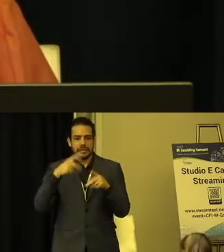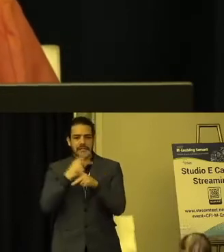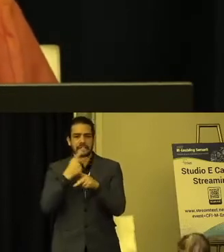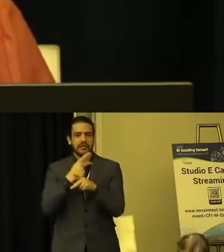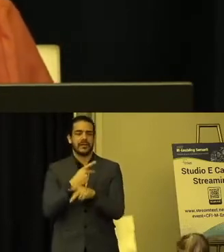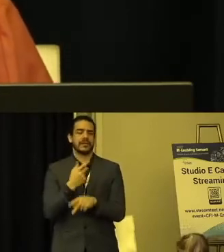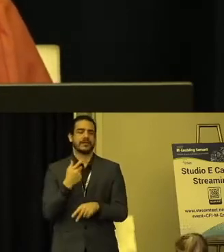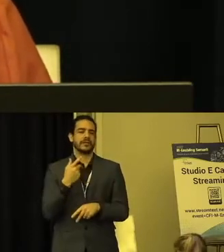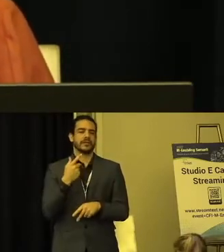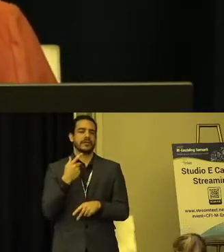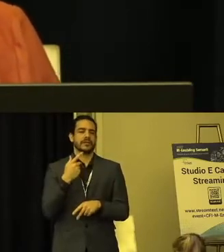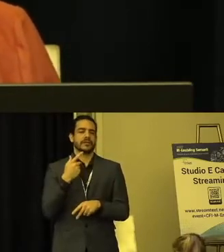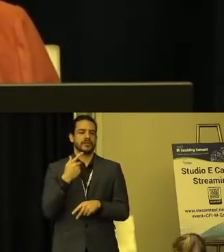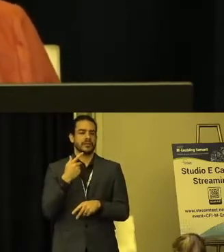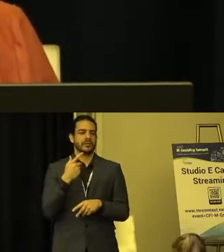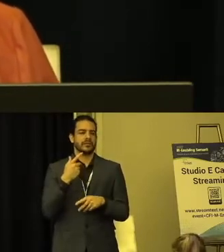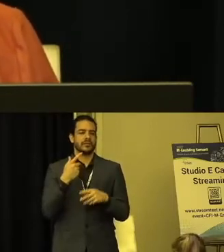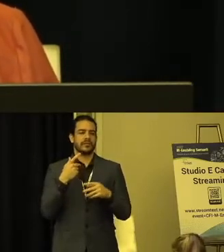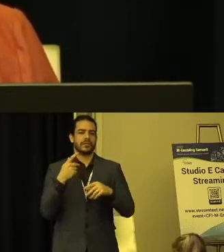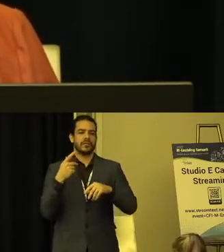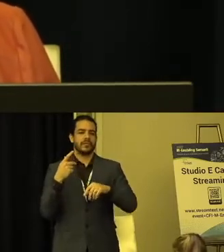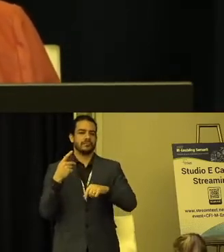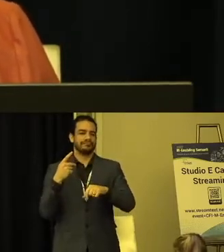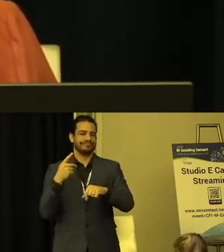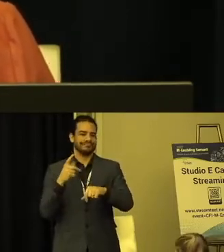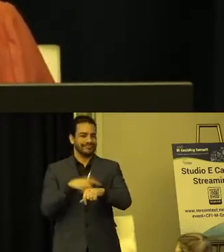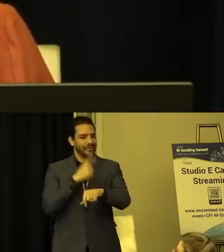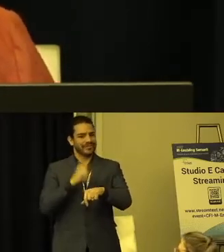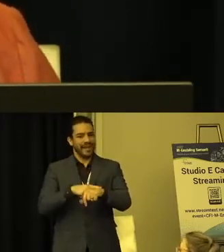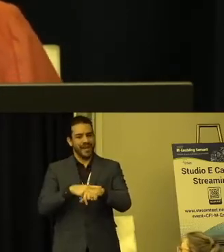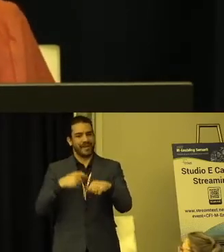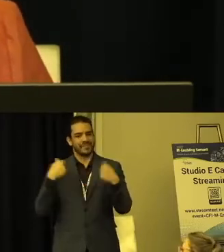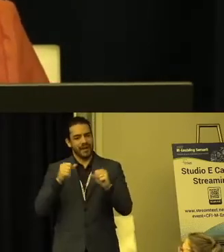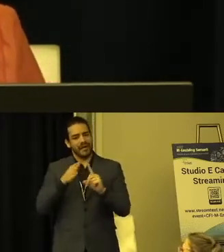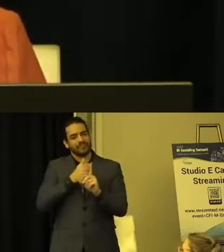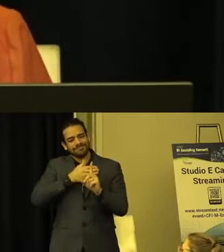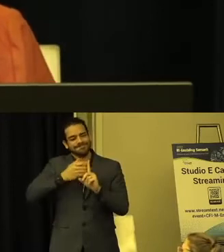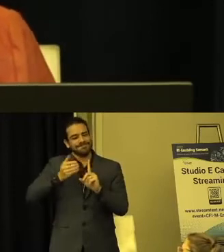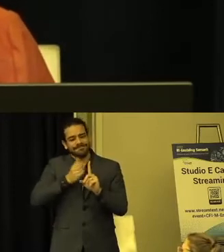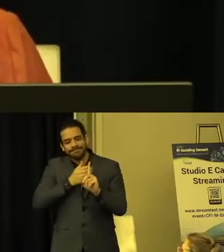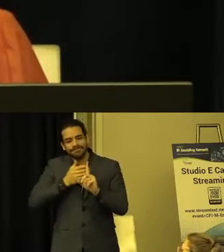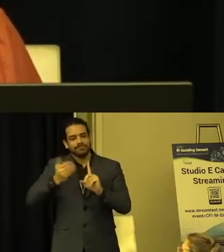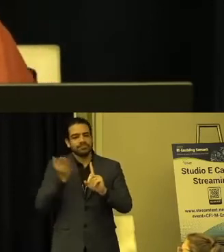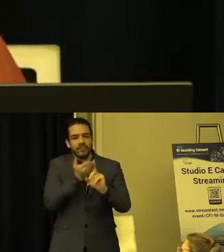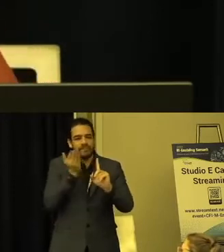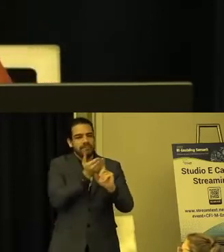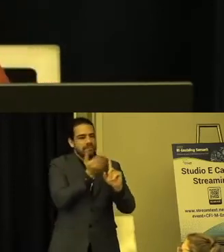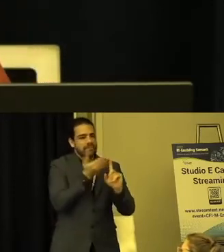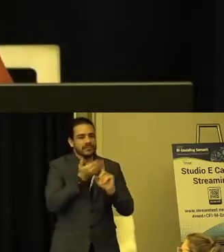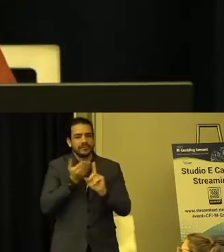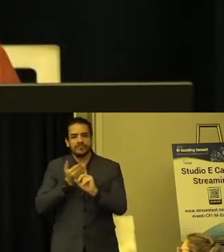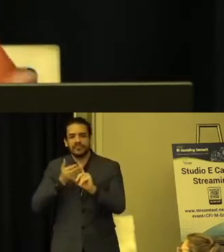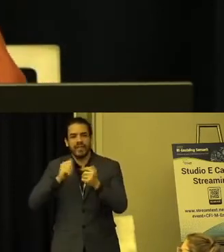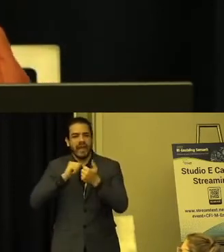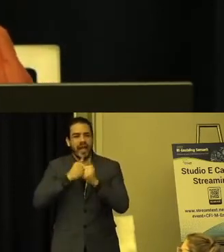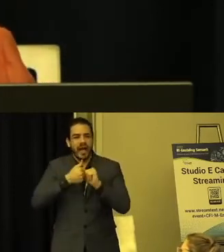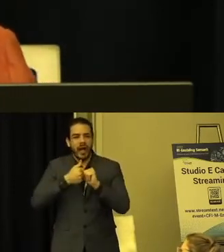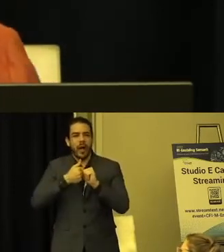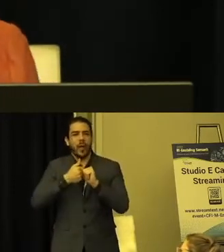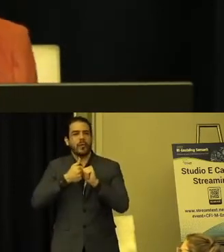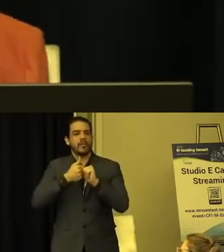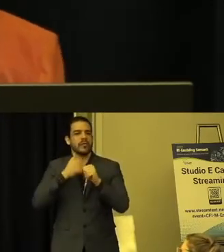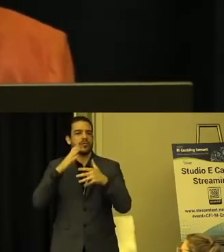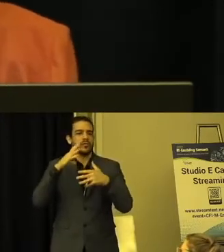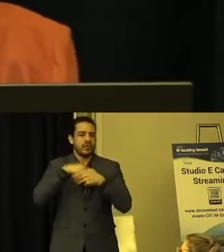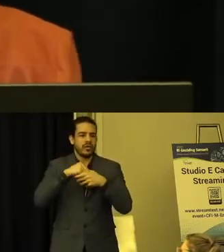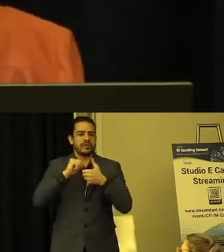out. There was a very long convincing stage, and then figuring out how to engage, figuring out how to get all the systems in